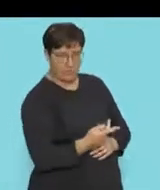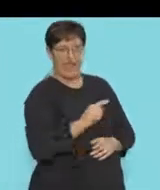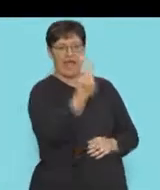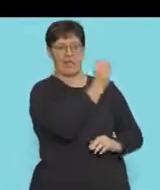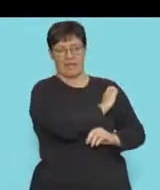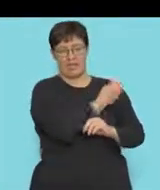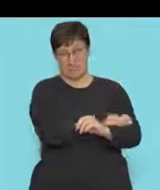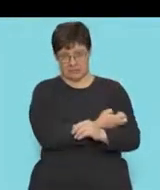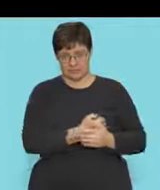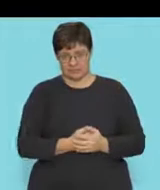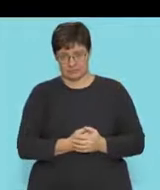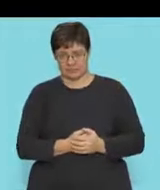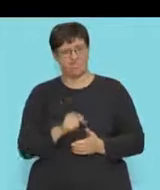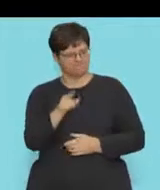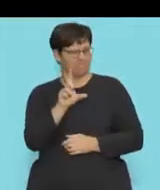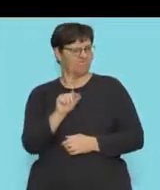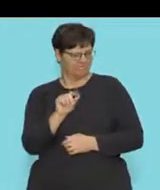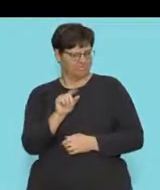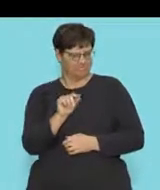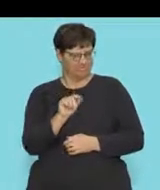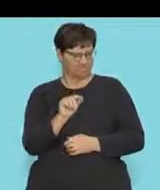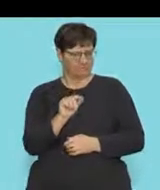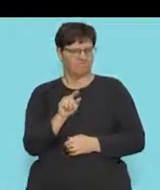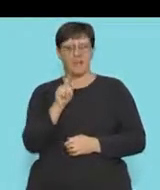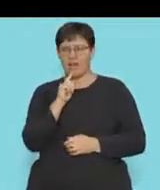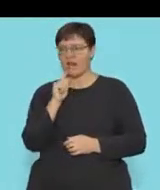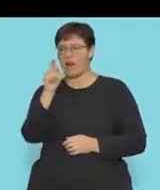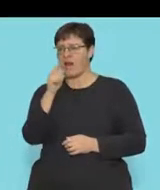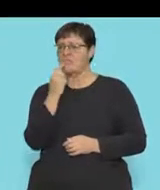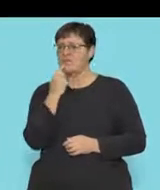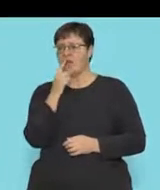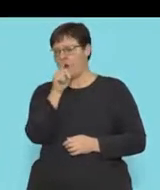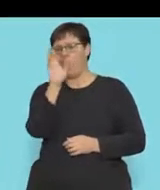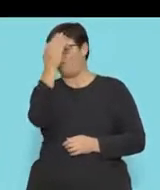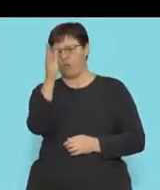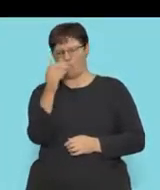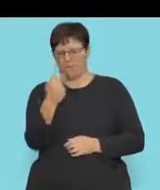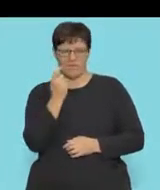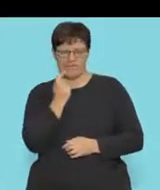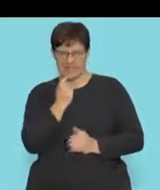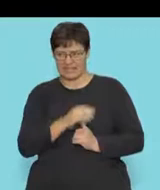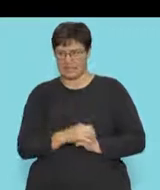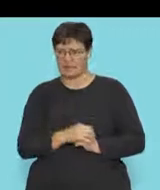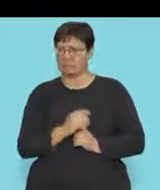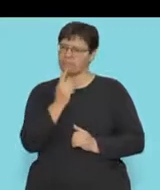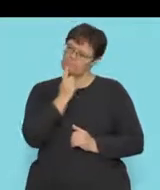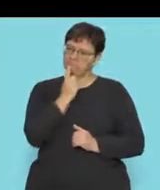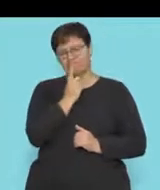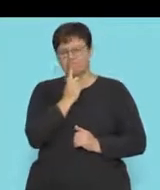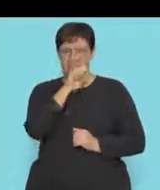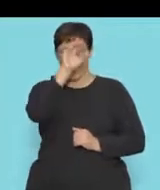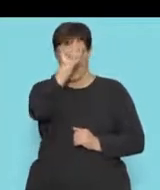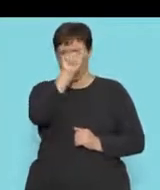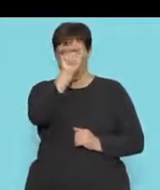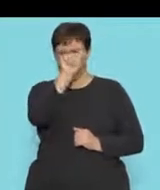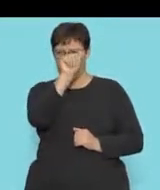of energy. And that's an interesting one because there are some obvious ones that we can easily eliminate. So there's options between A and